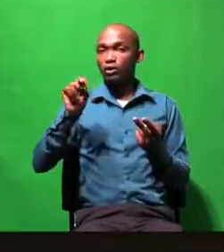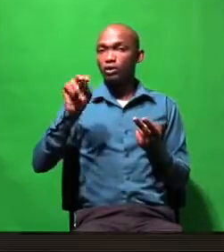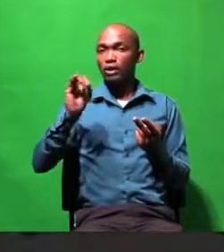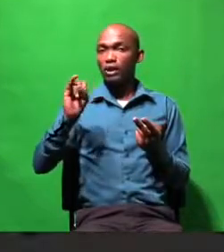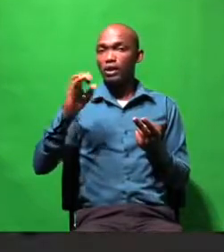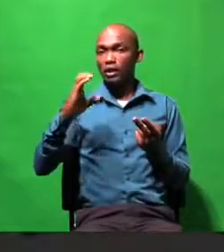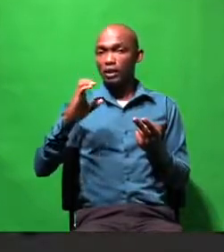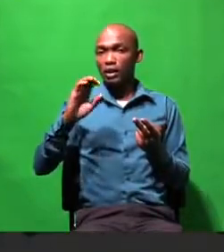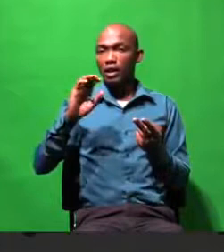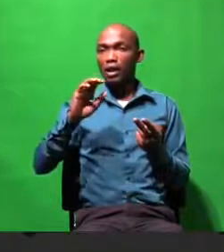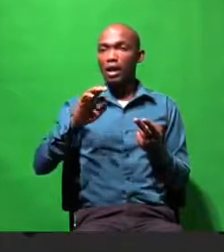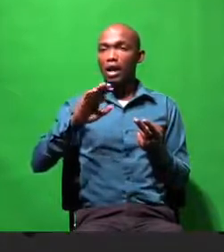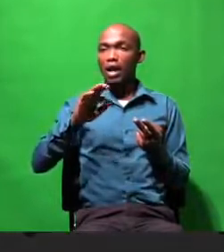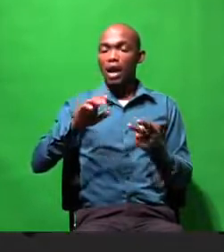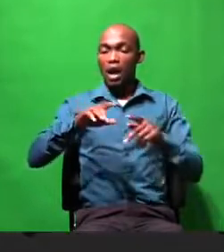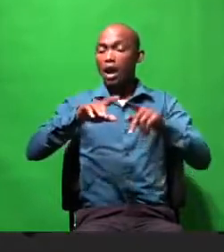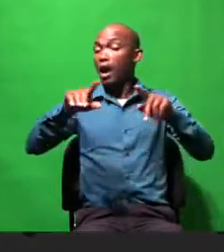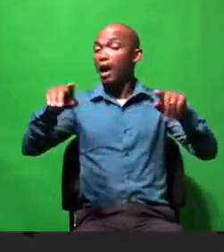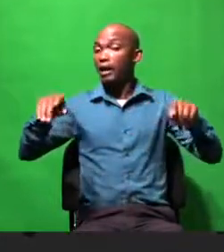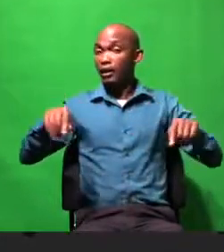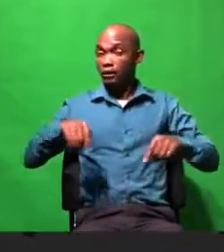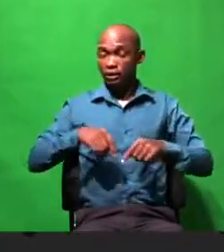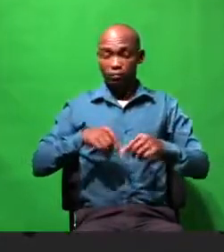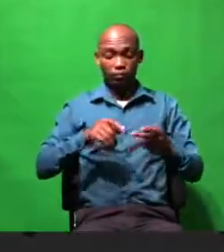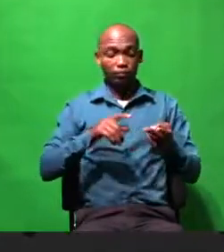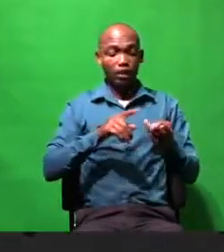islands. Number three,